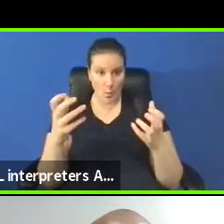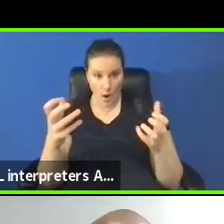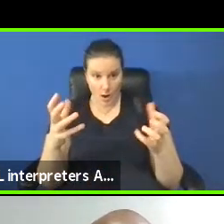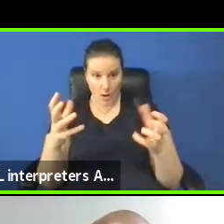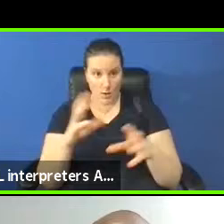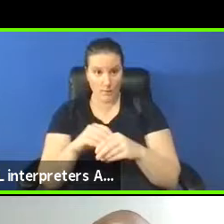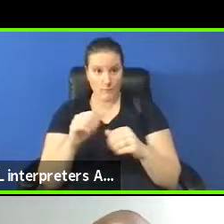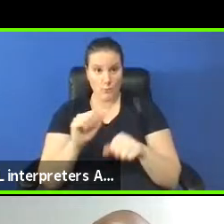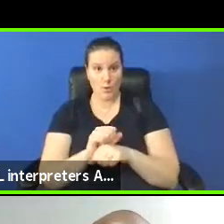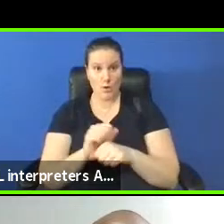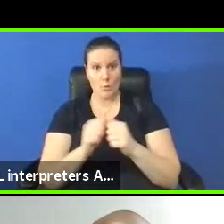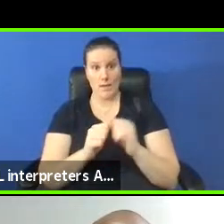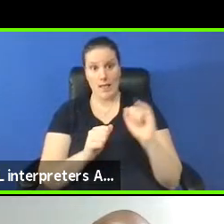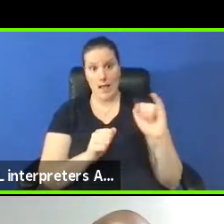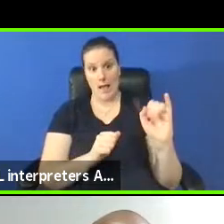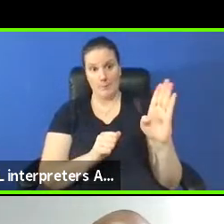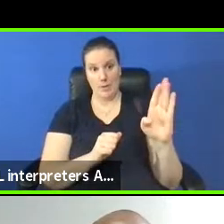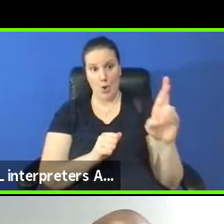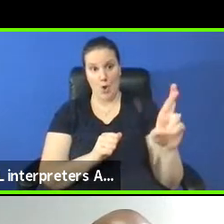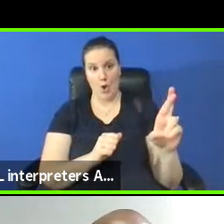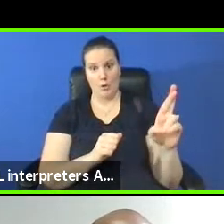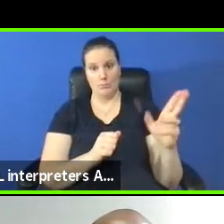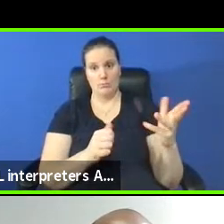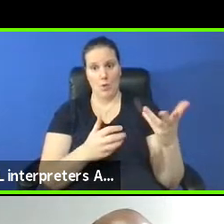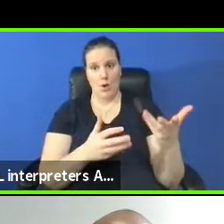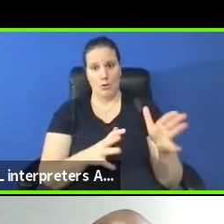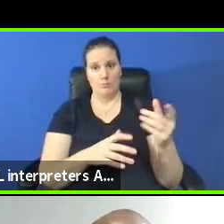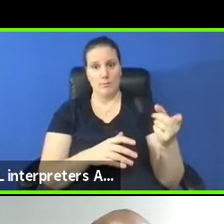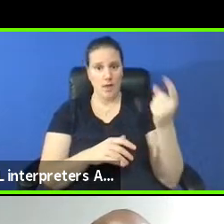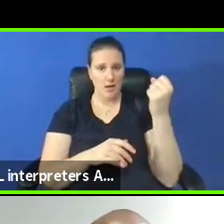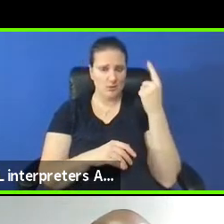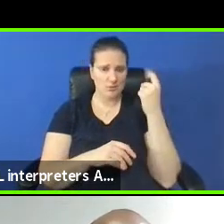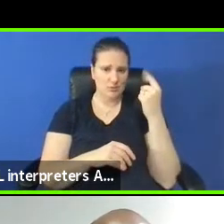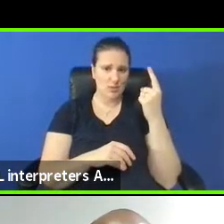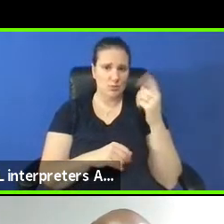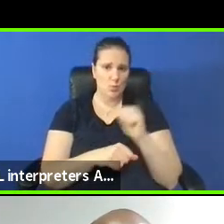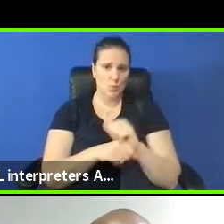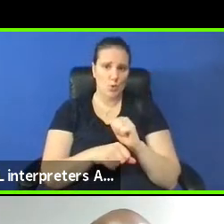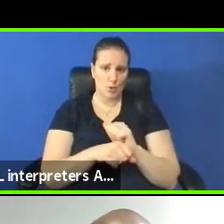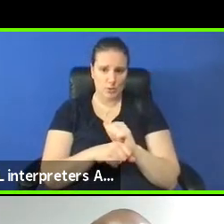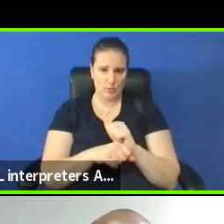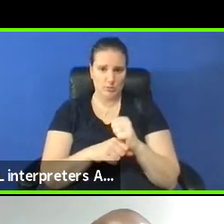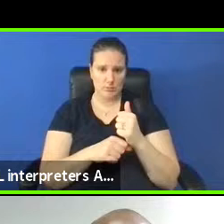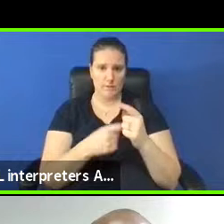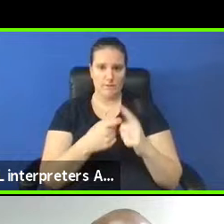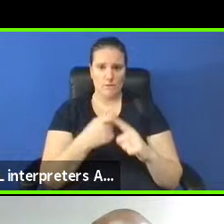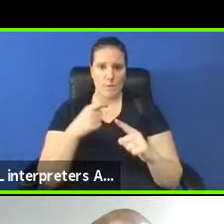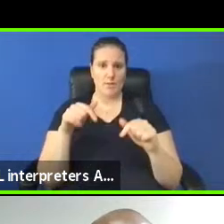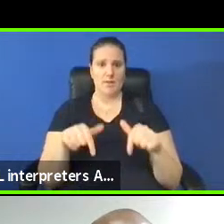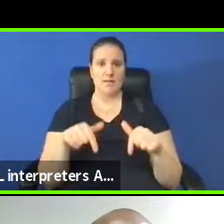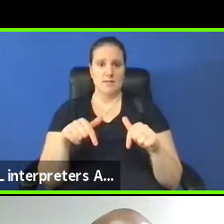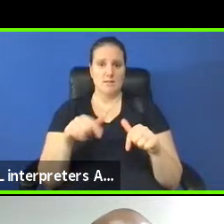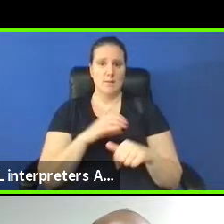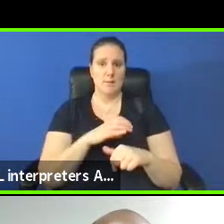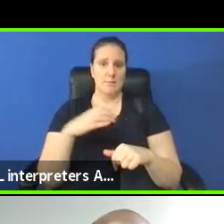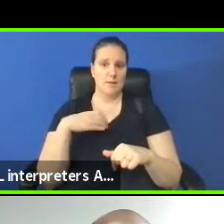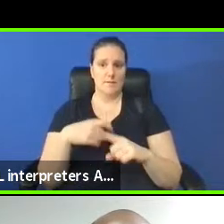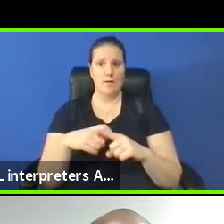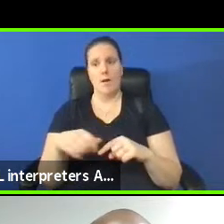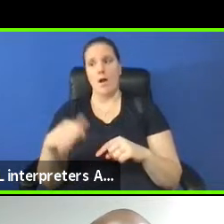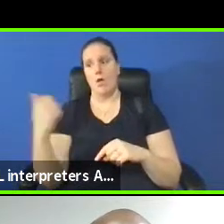with IDR, I think understanding the work that's coming out of this committee, as well as